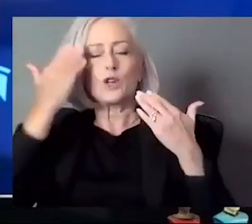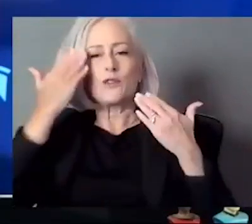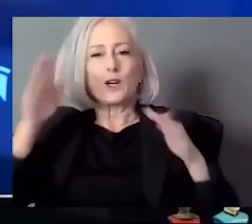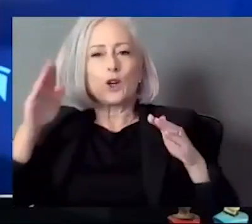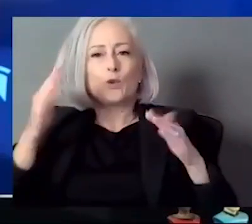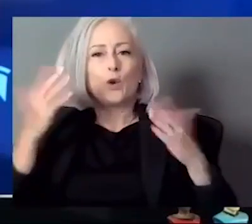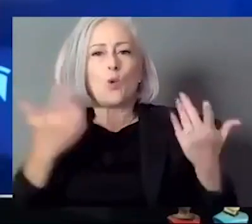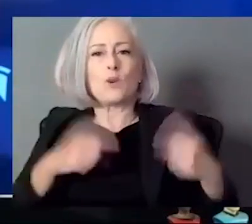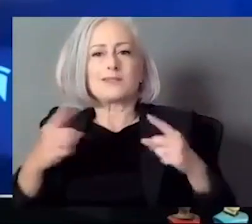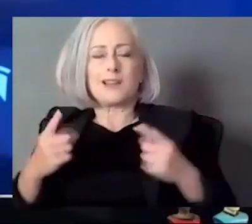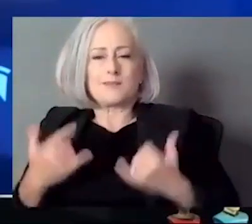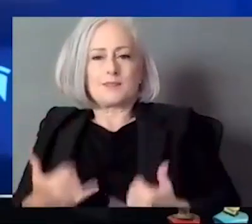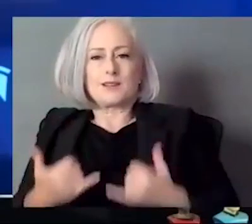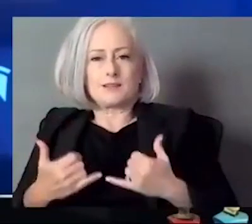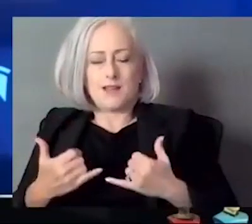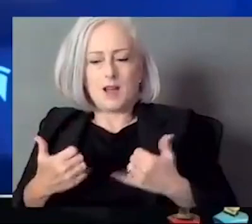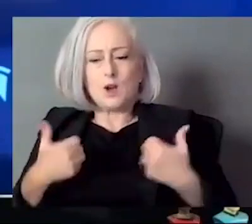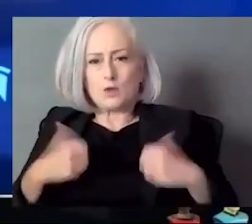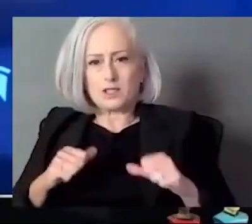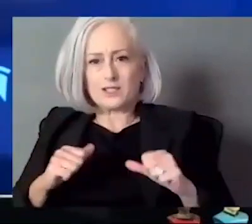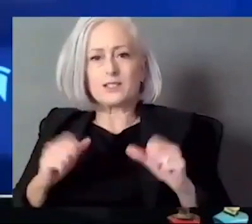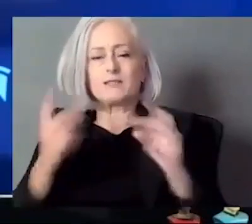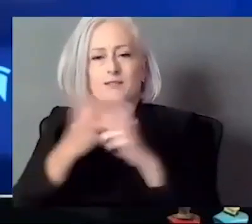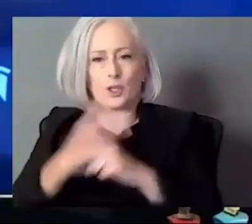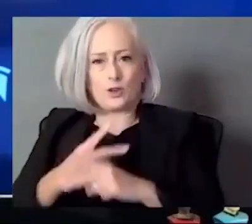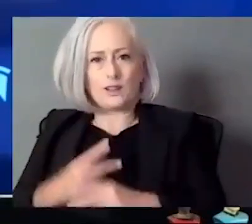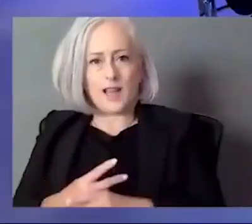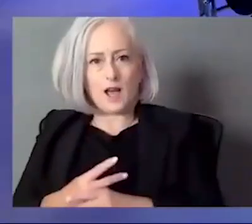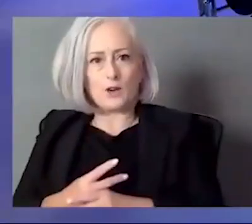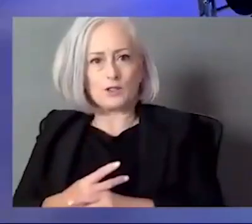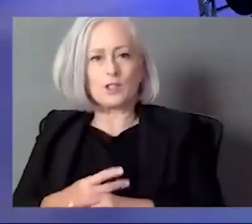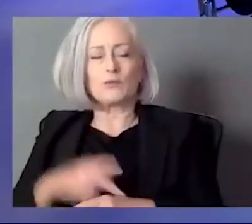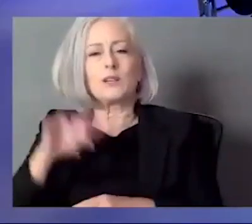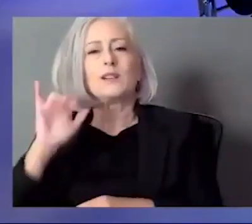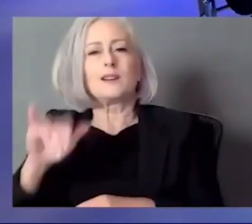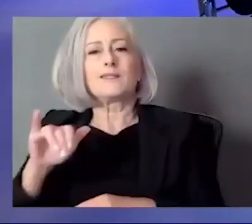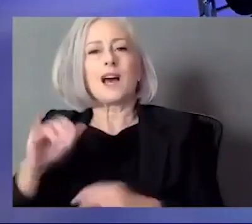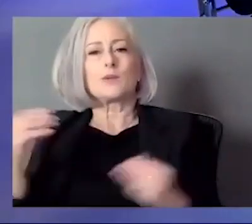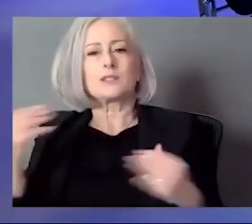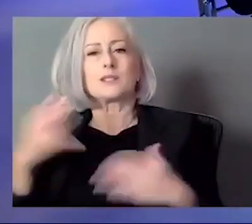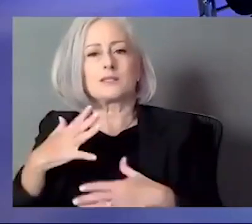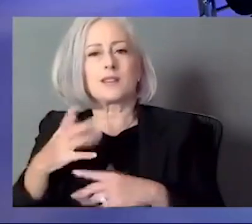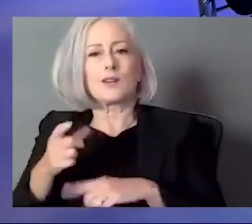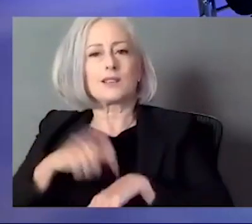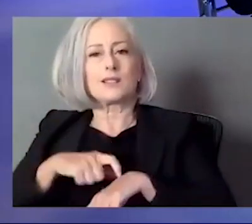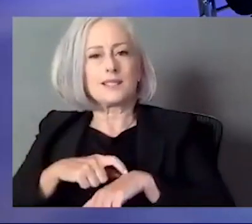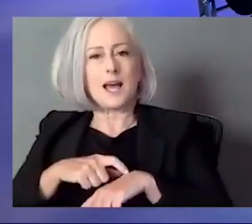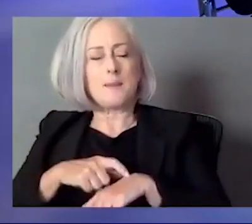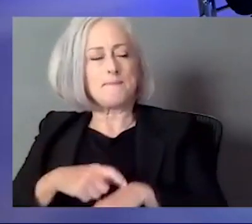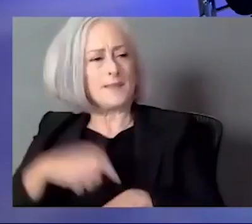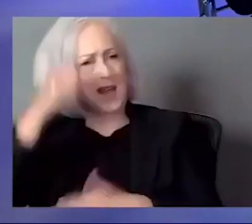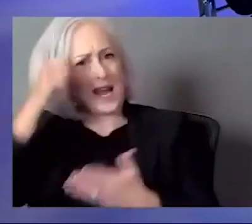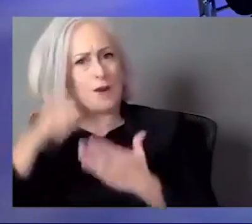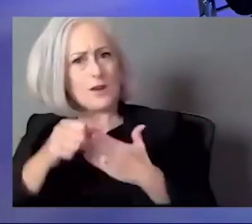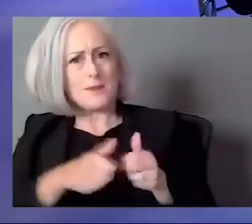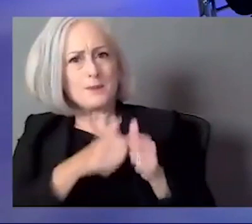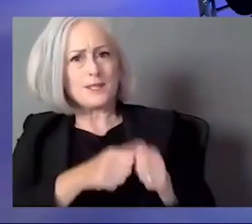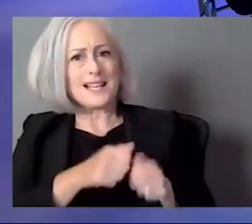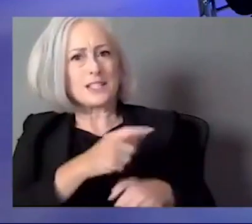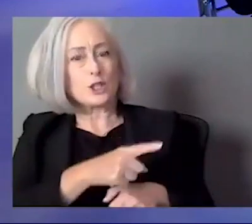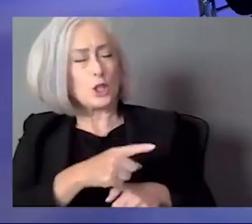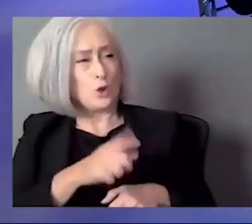it's deadly, that was a scary moment. I remember sending you a text message, I think I still have it, where I said, are you